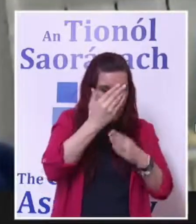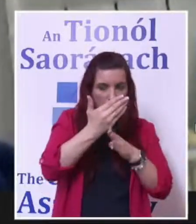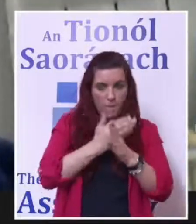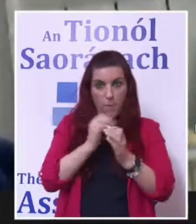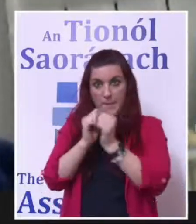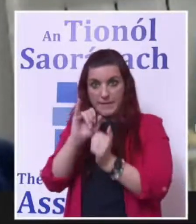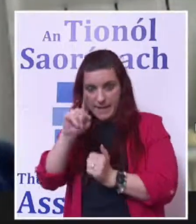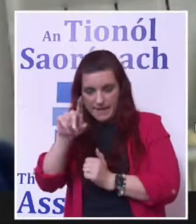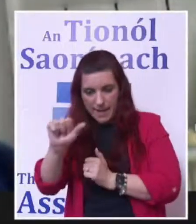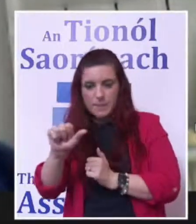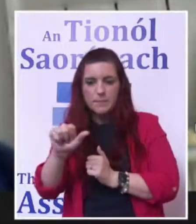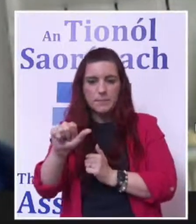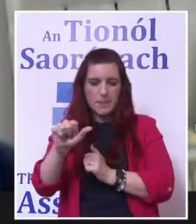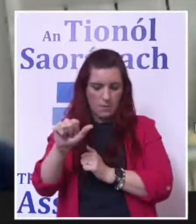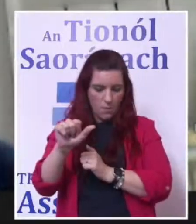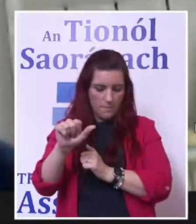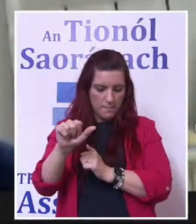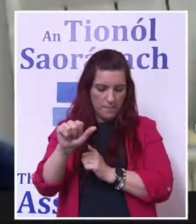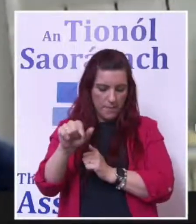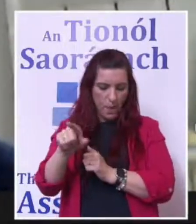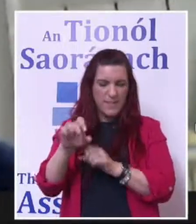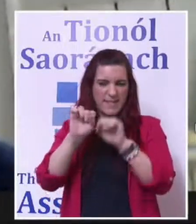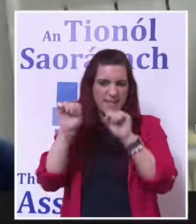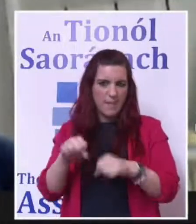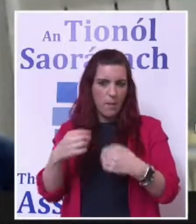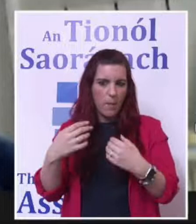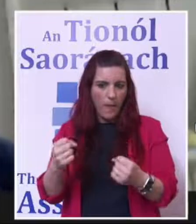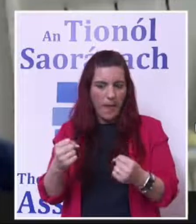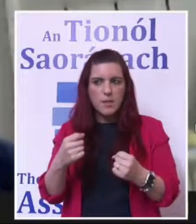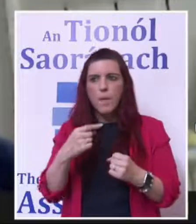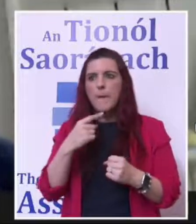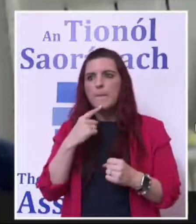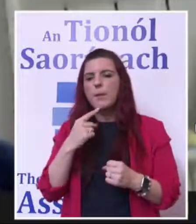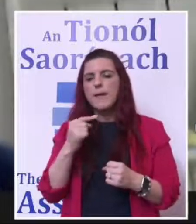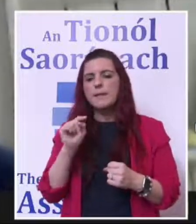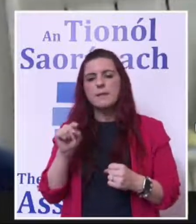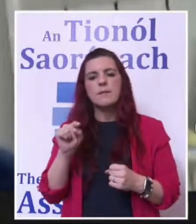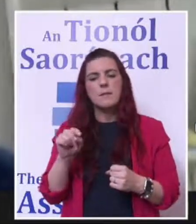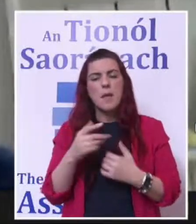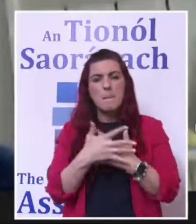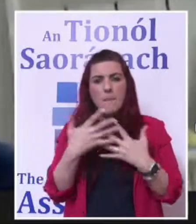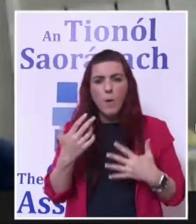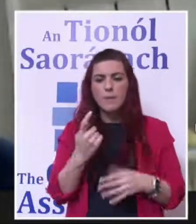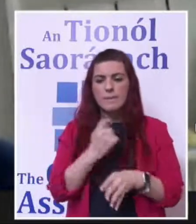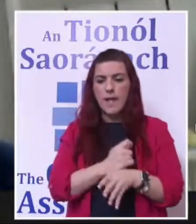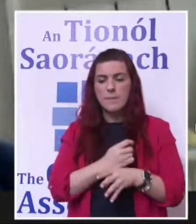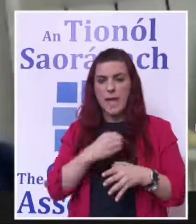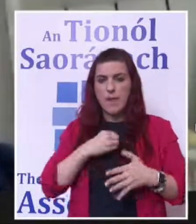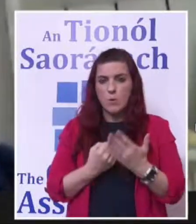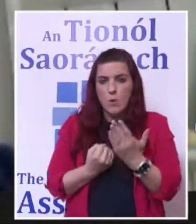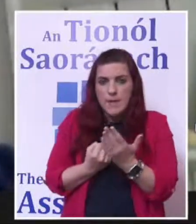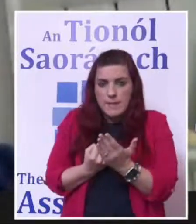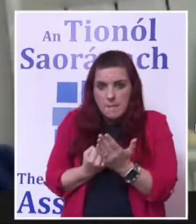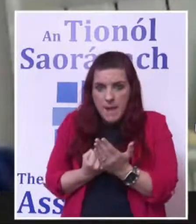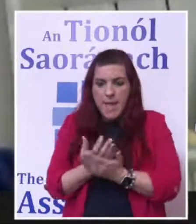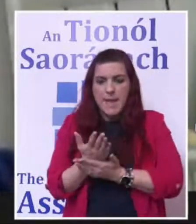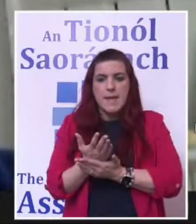with the likes of the IDA, excellent as they are in their job. But the number of times I've had to explain